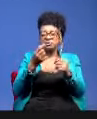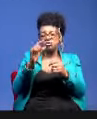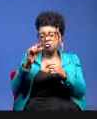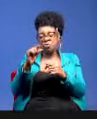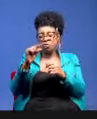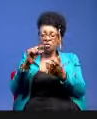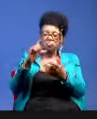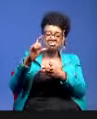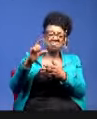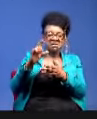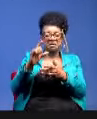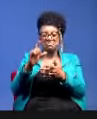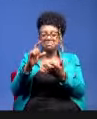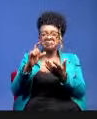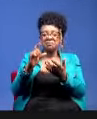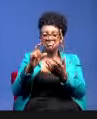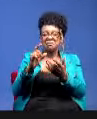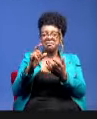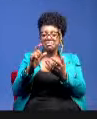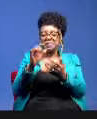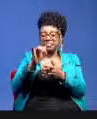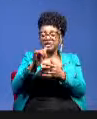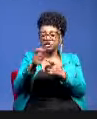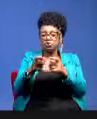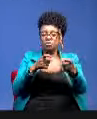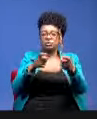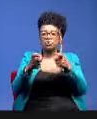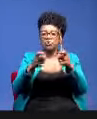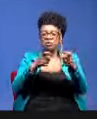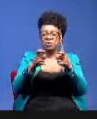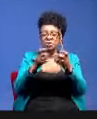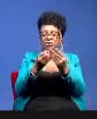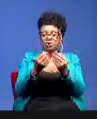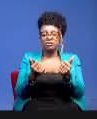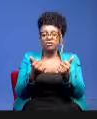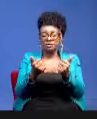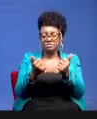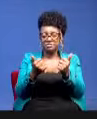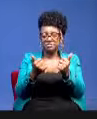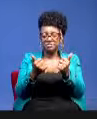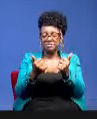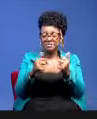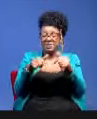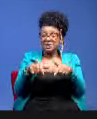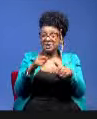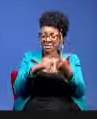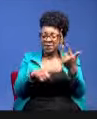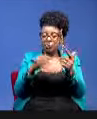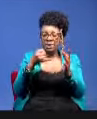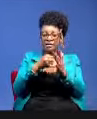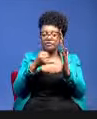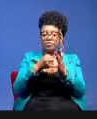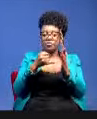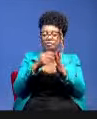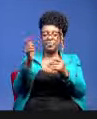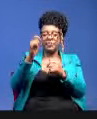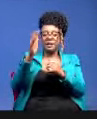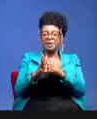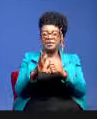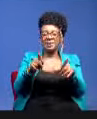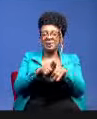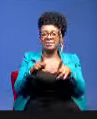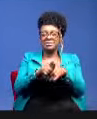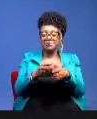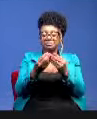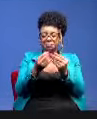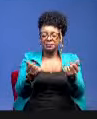know. So it's very well controlled solution. Toleo la mwaka huu litahusisha mabingwa wa Kenya wakipambana na mabingwa